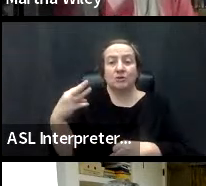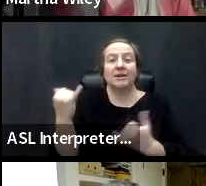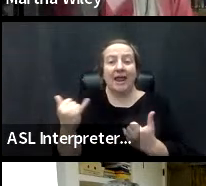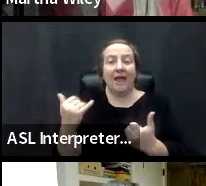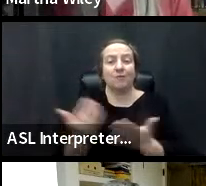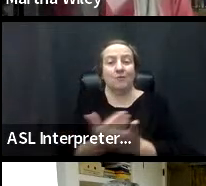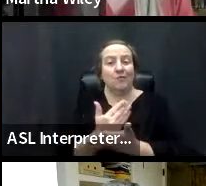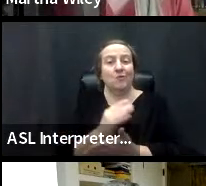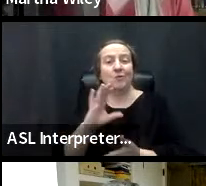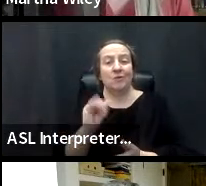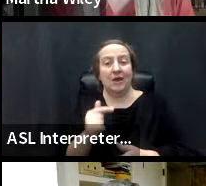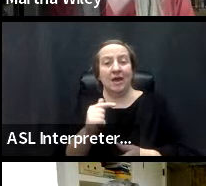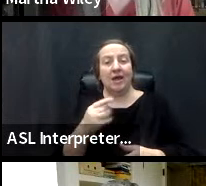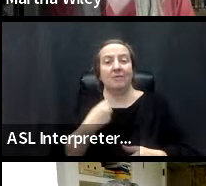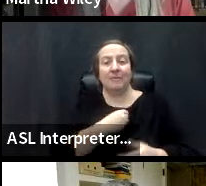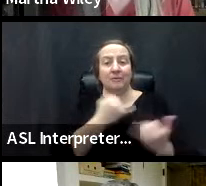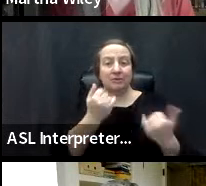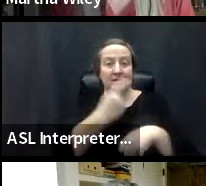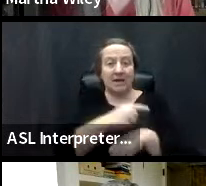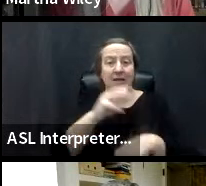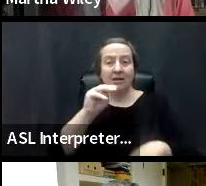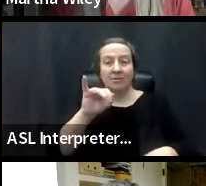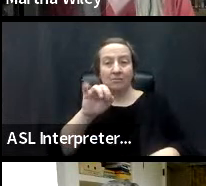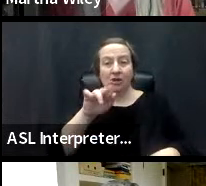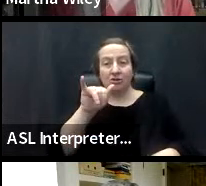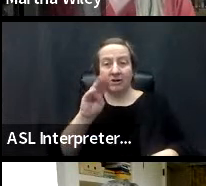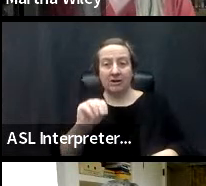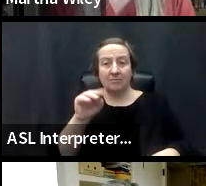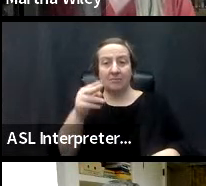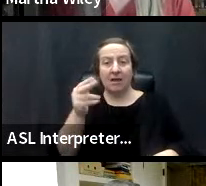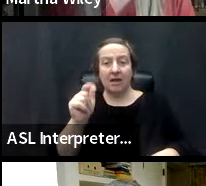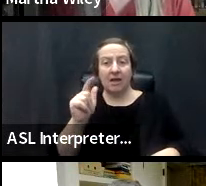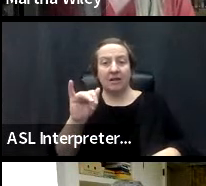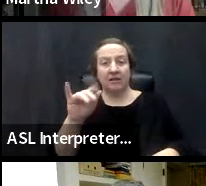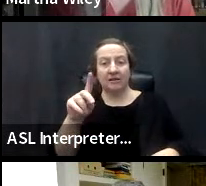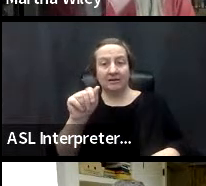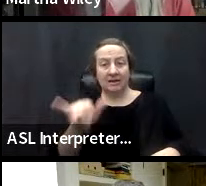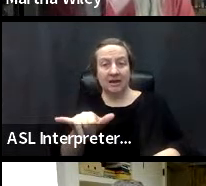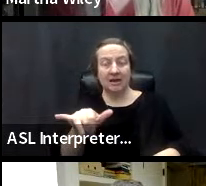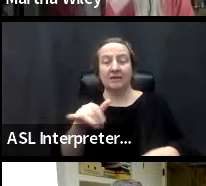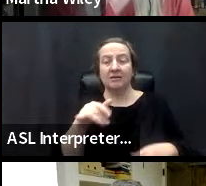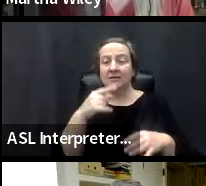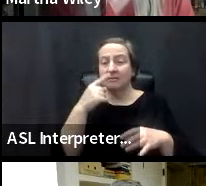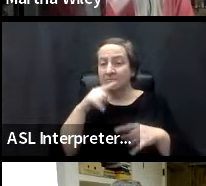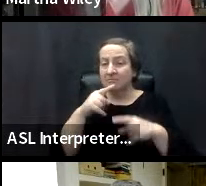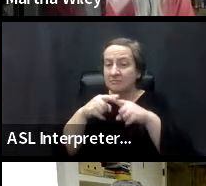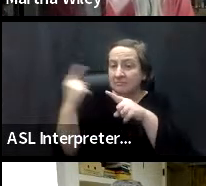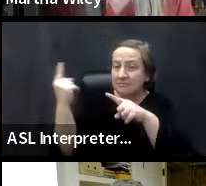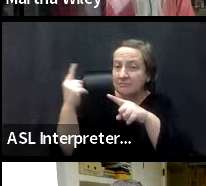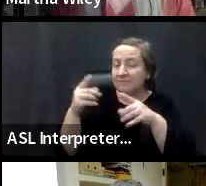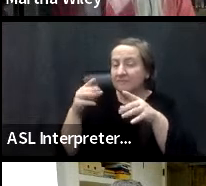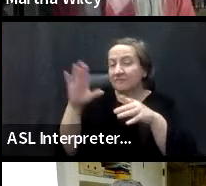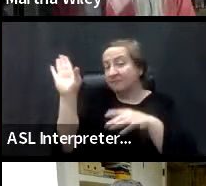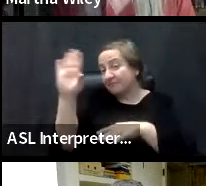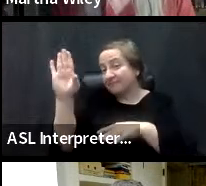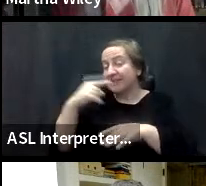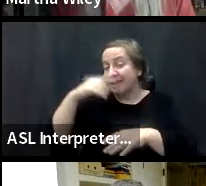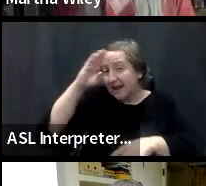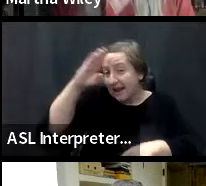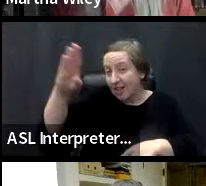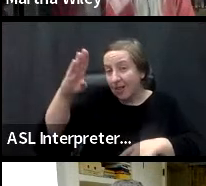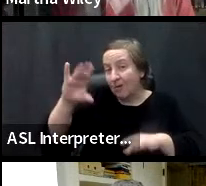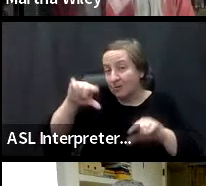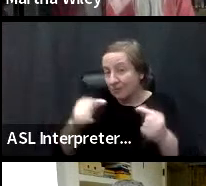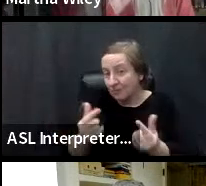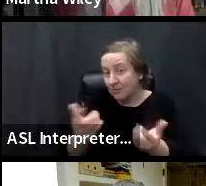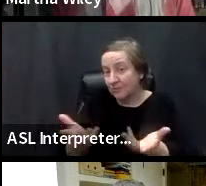member today, Miriam Halliday. And I would invite Miriam to maybe unmute for 20 seconds, wave, and say hello to the